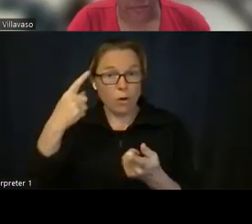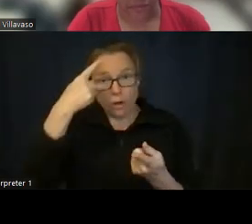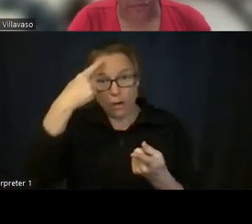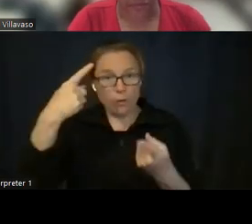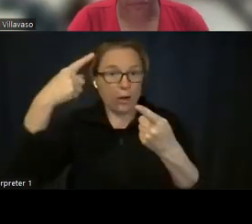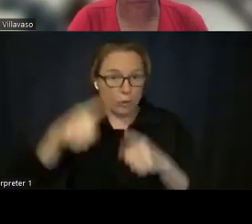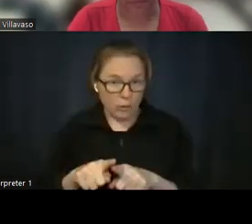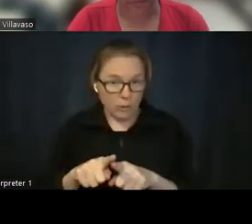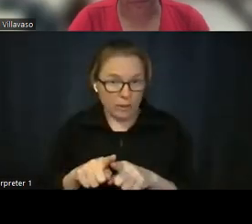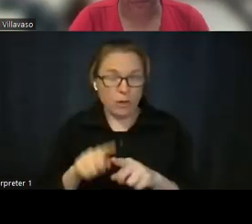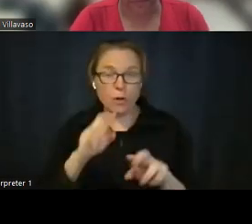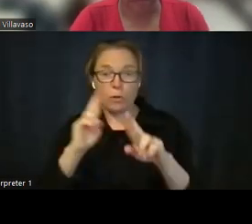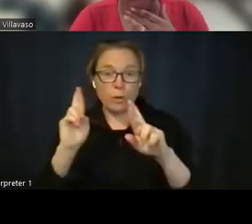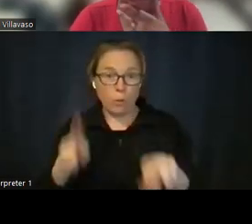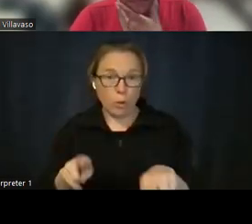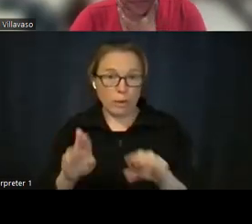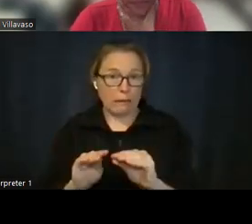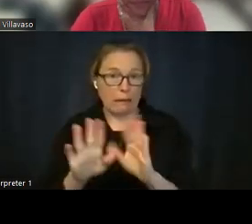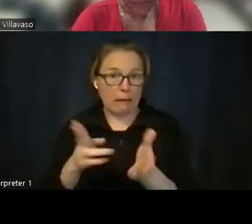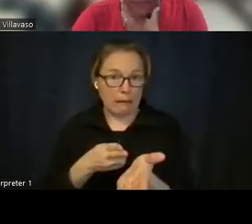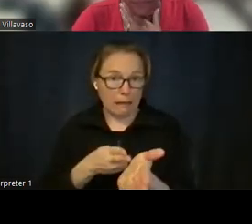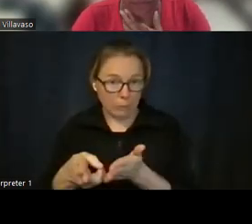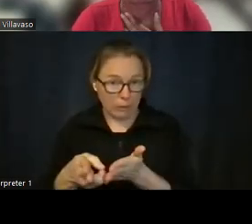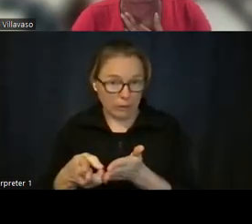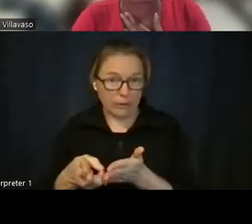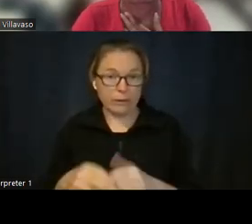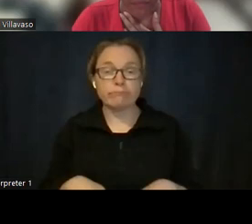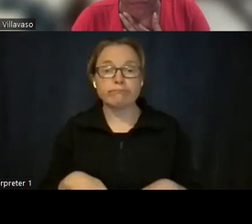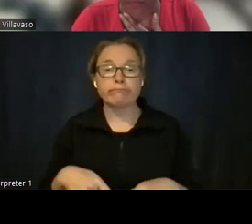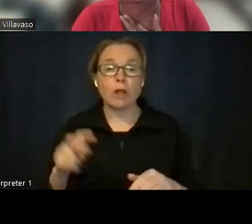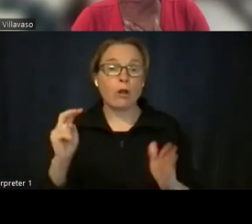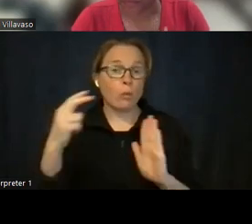and transparency, and walk through the outline document and